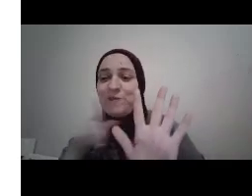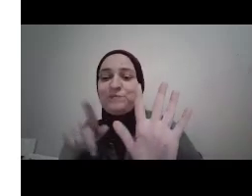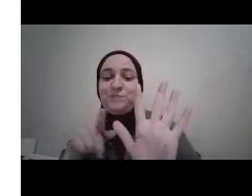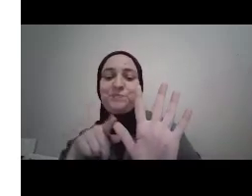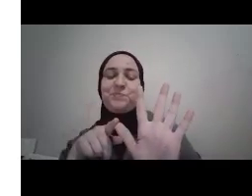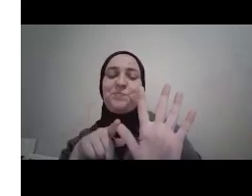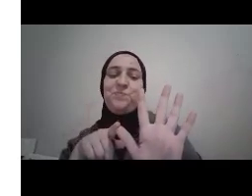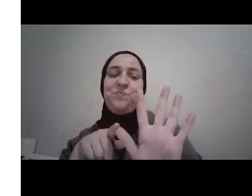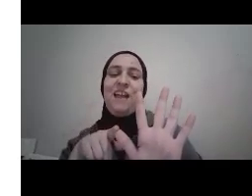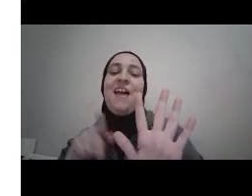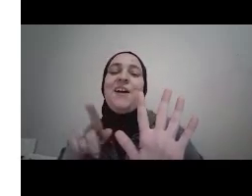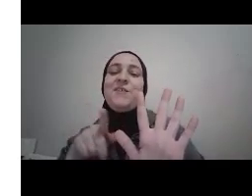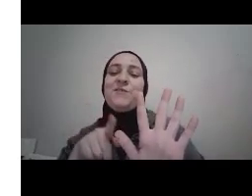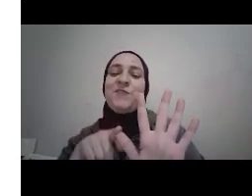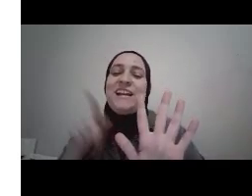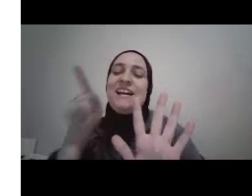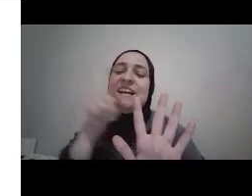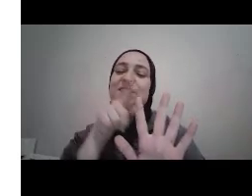go.